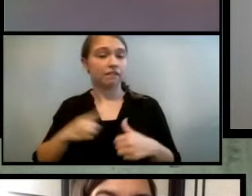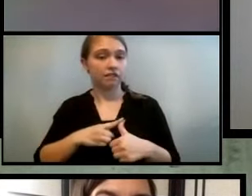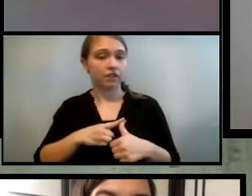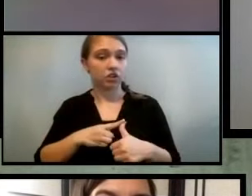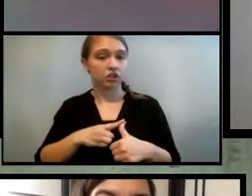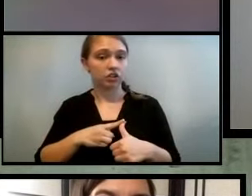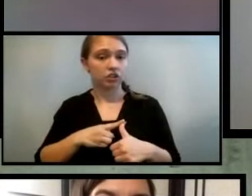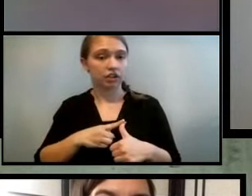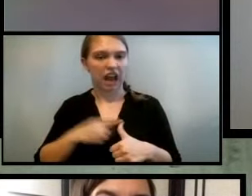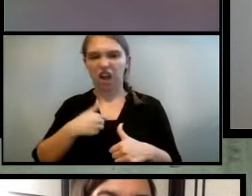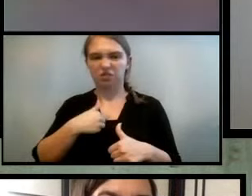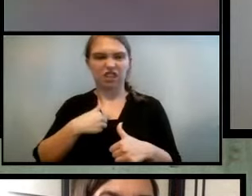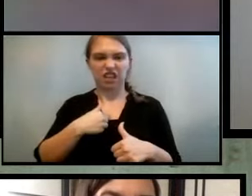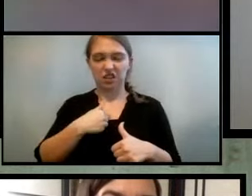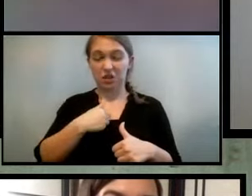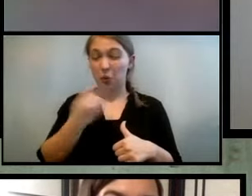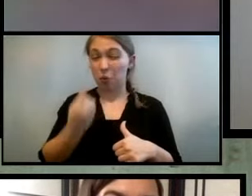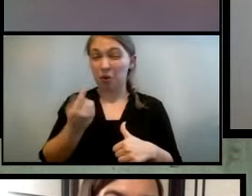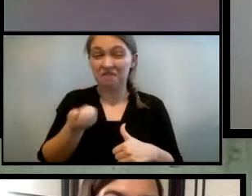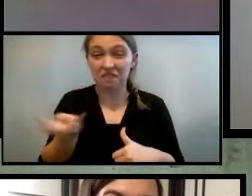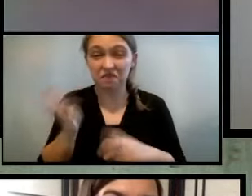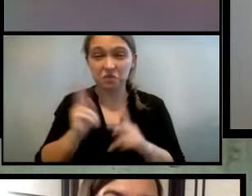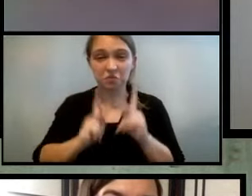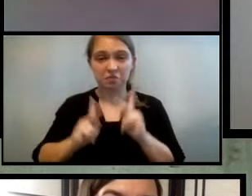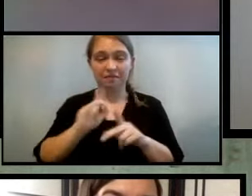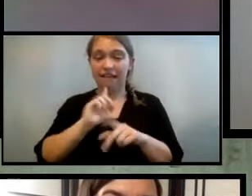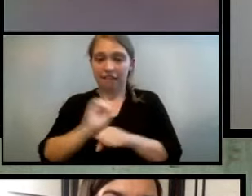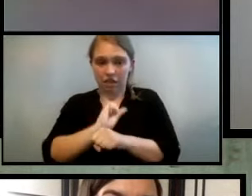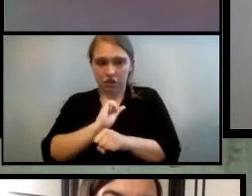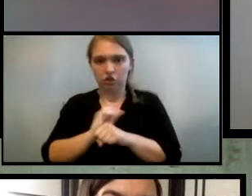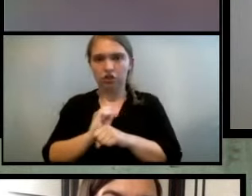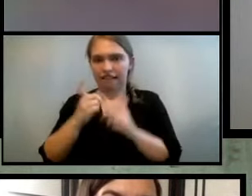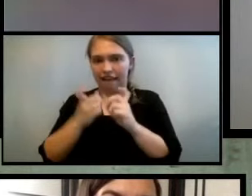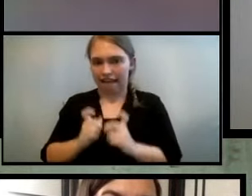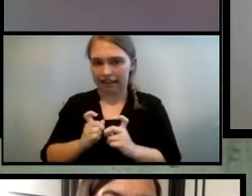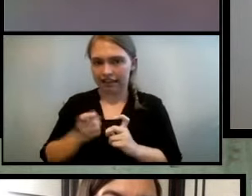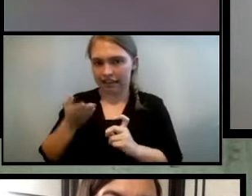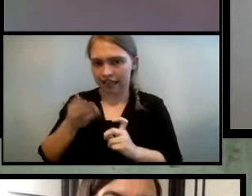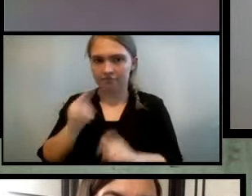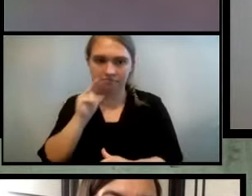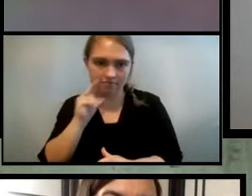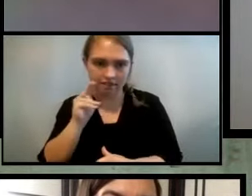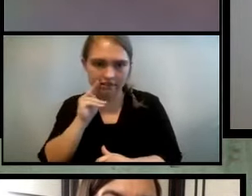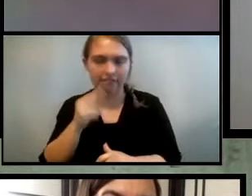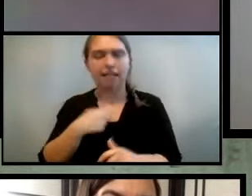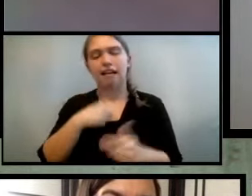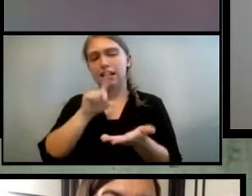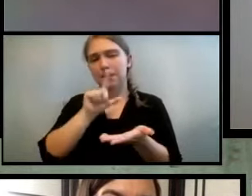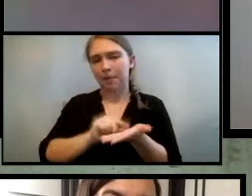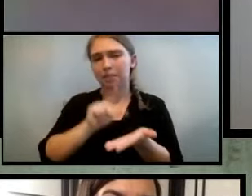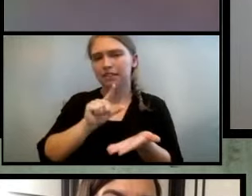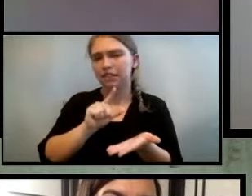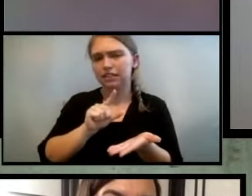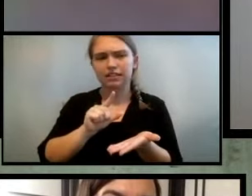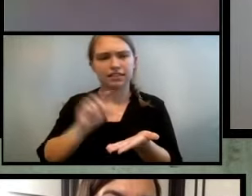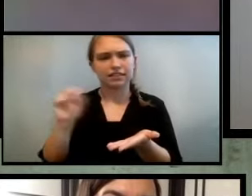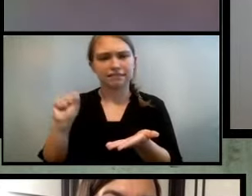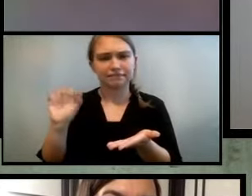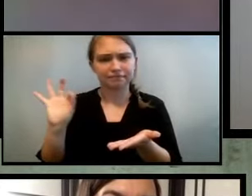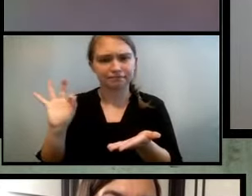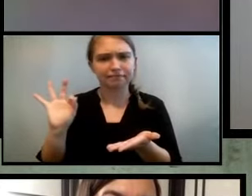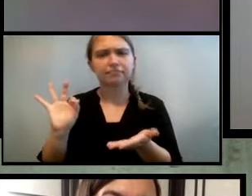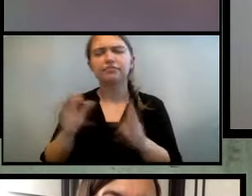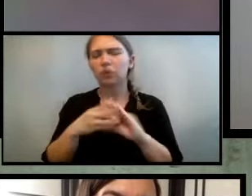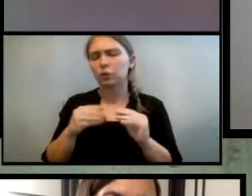doing that work on the ground. And I'd already been publishing, you know, speculative stories here and